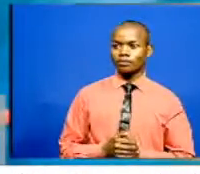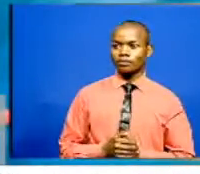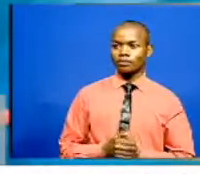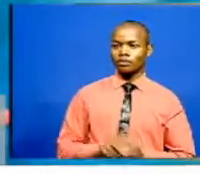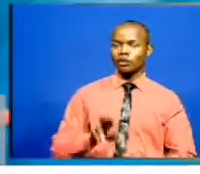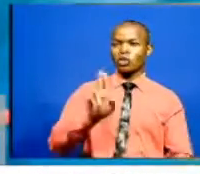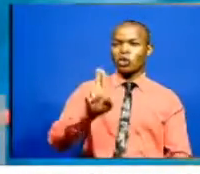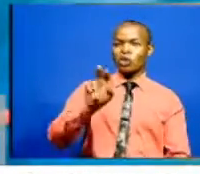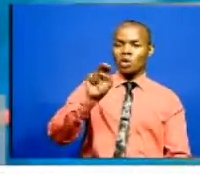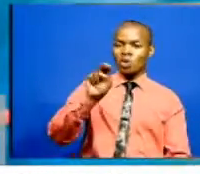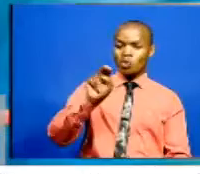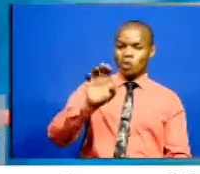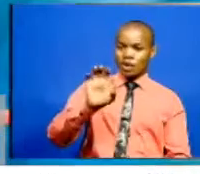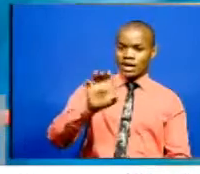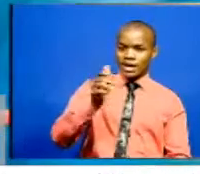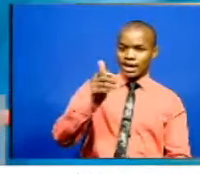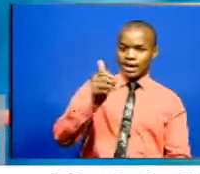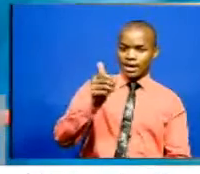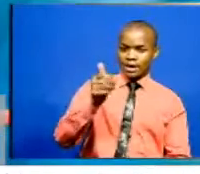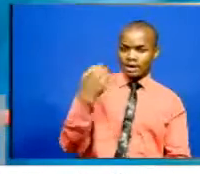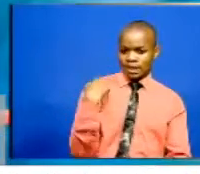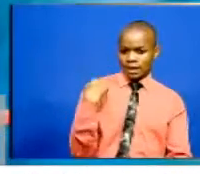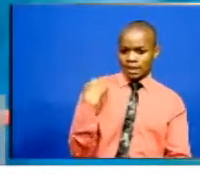UNEA 2 will resume